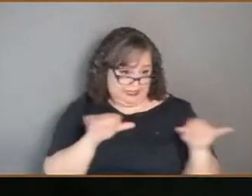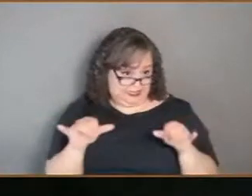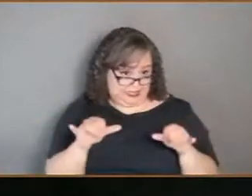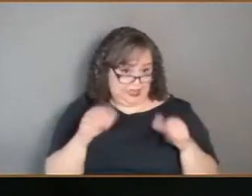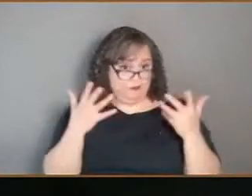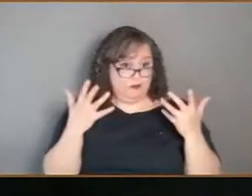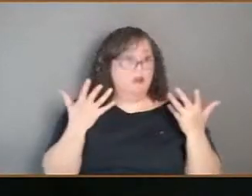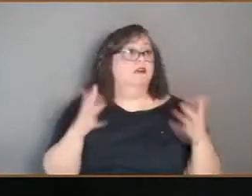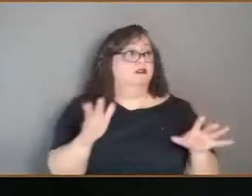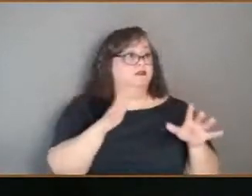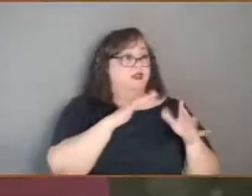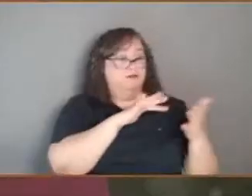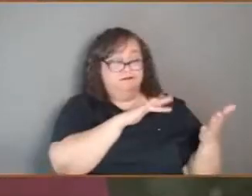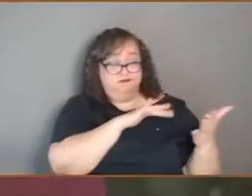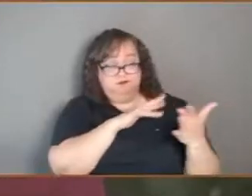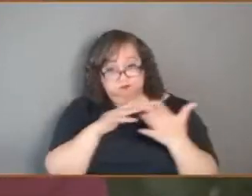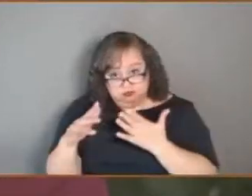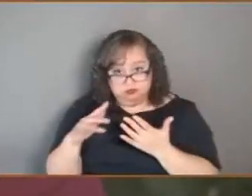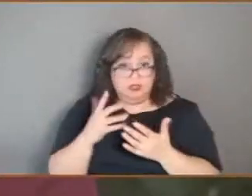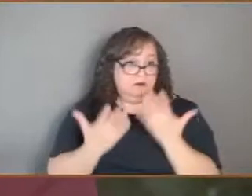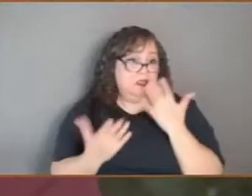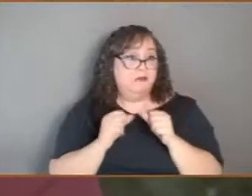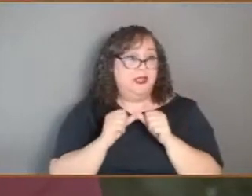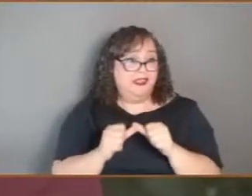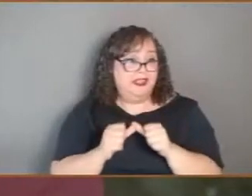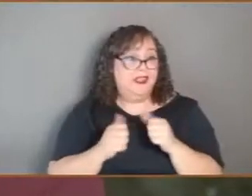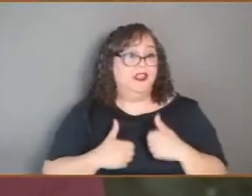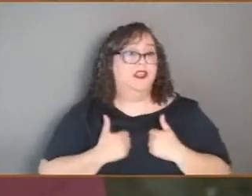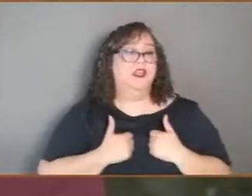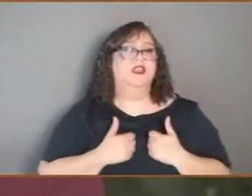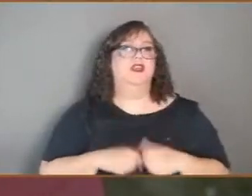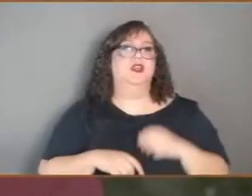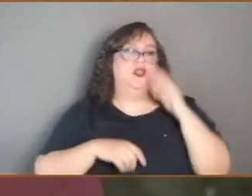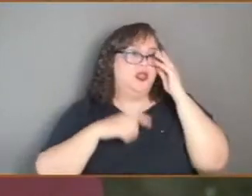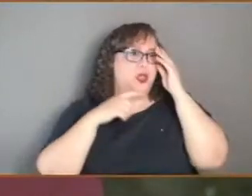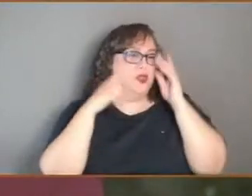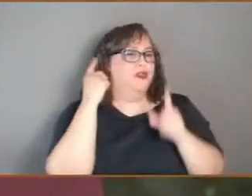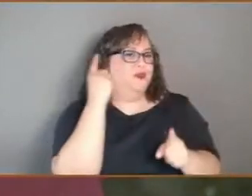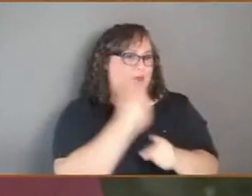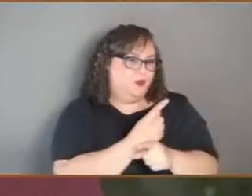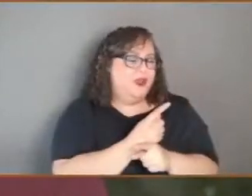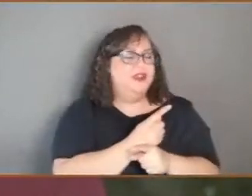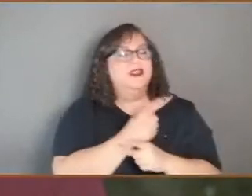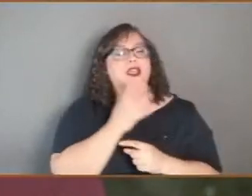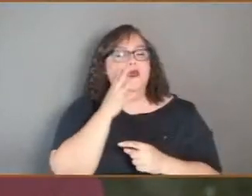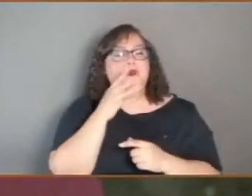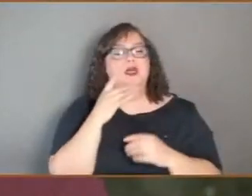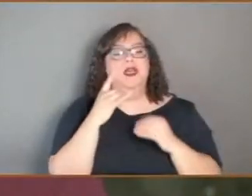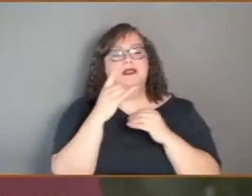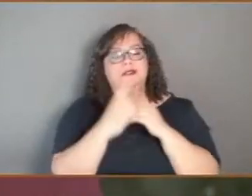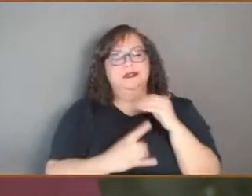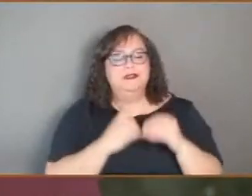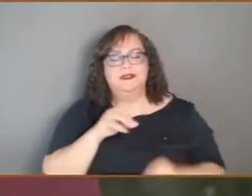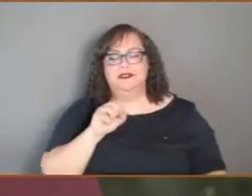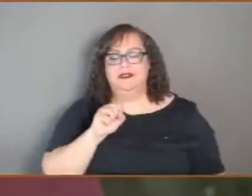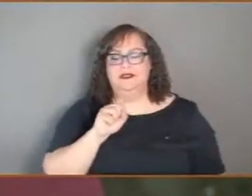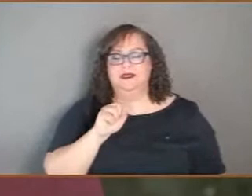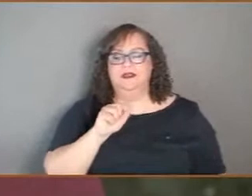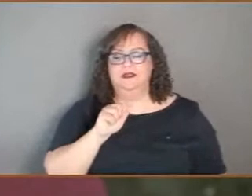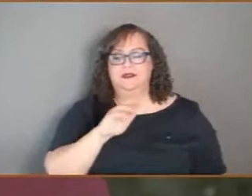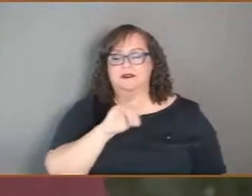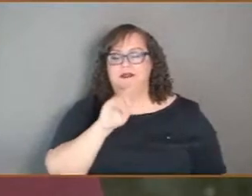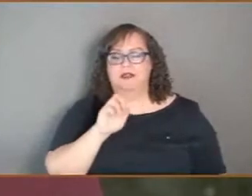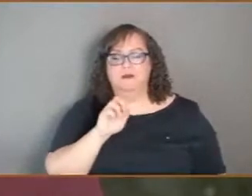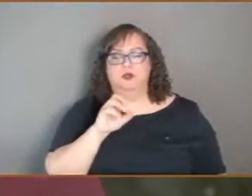amazing thing about the Lucy trajectory, right? It's part luck, part accident, but it's going to be in this stable orbit between the Trojans and Earth